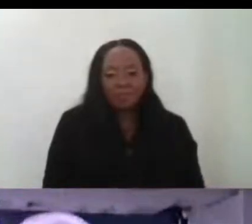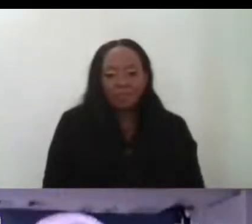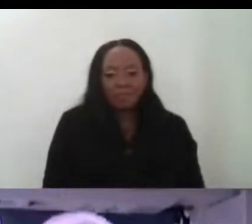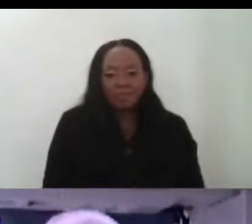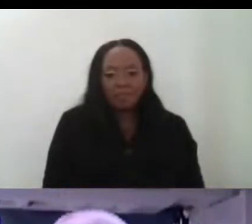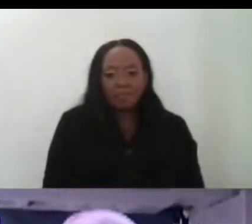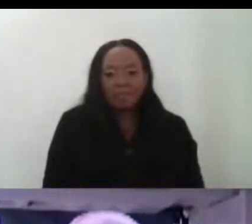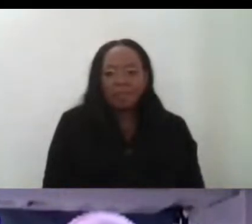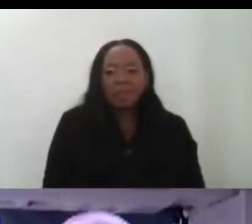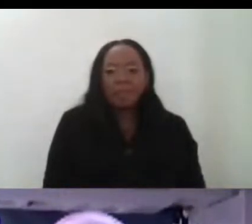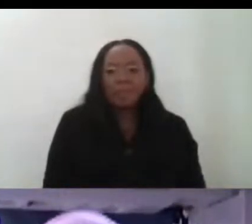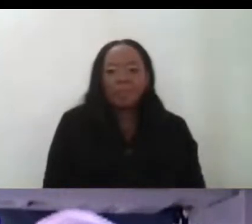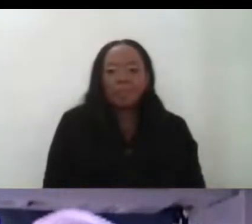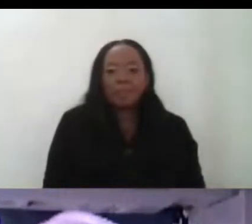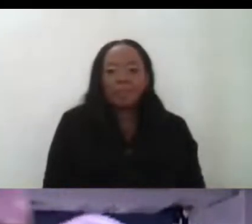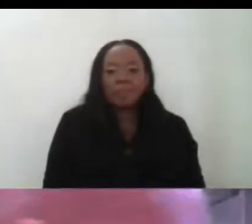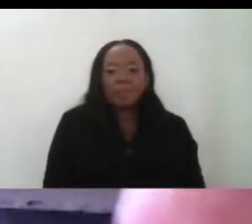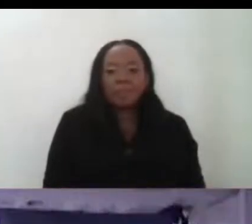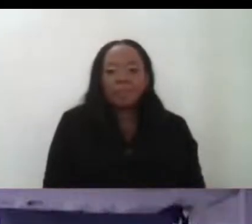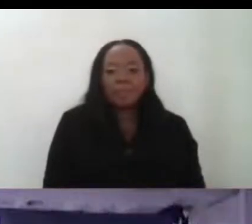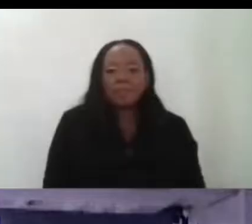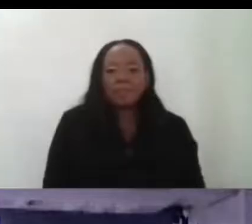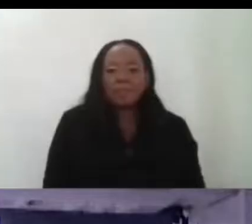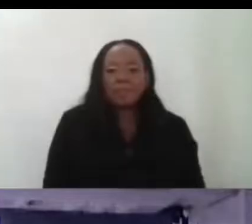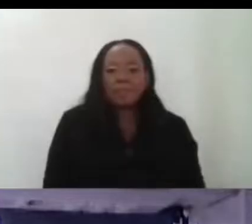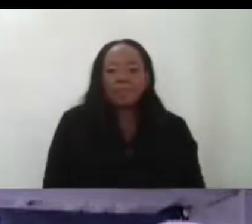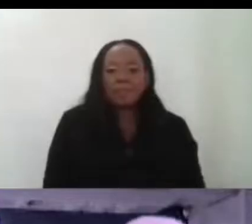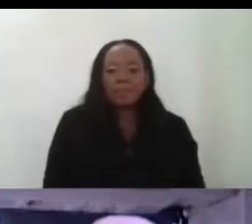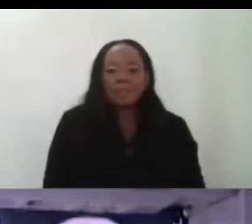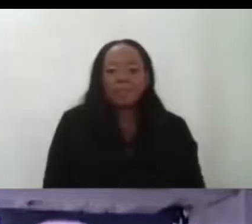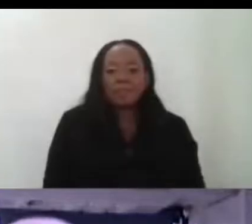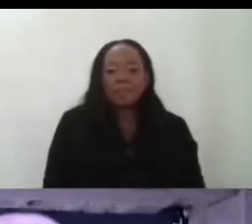All right, we got the fire service bus.